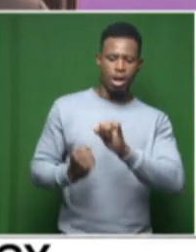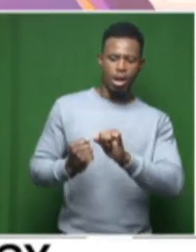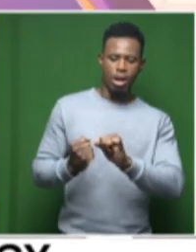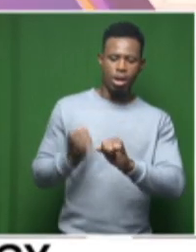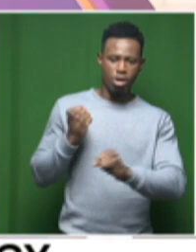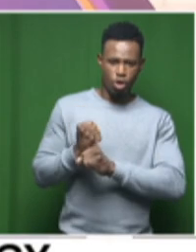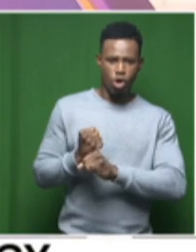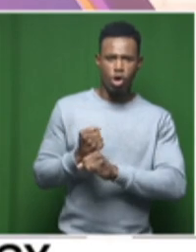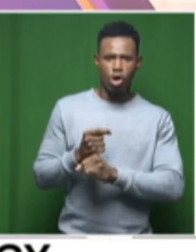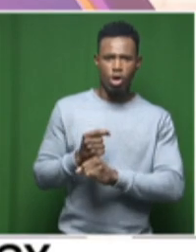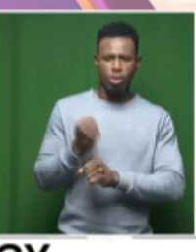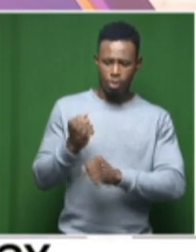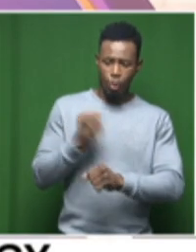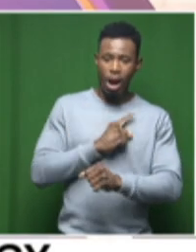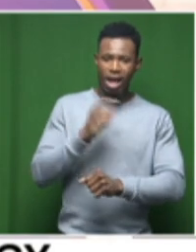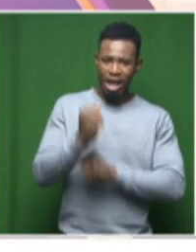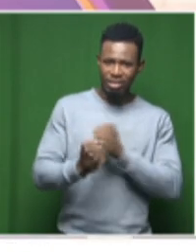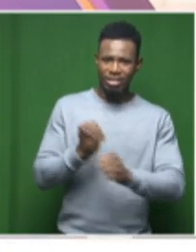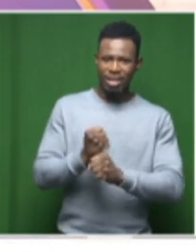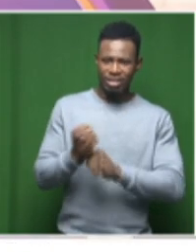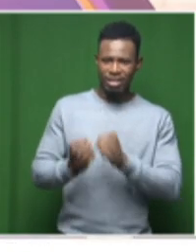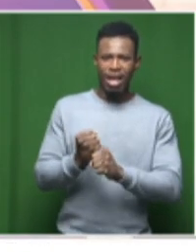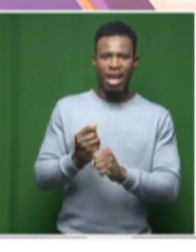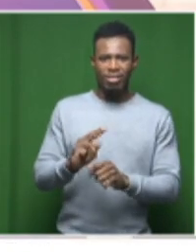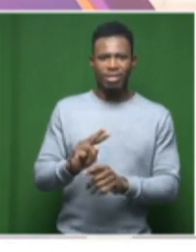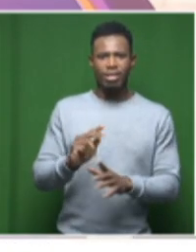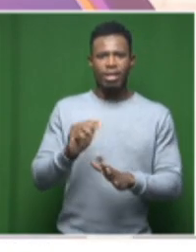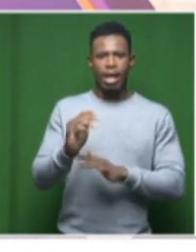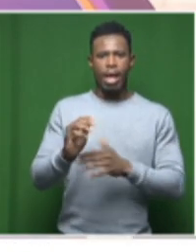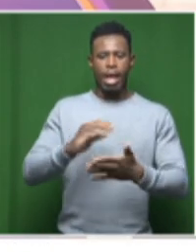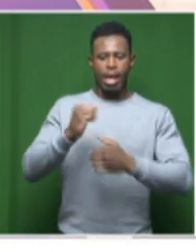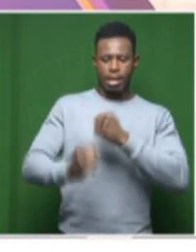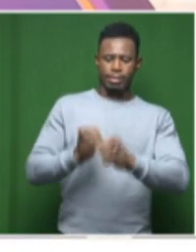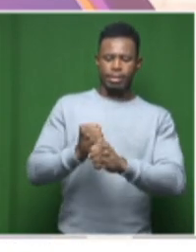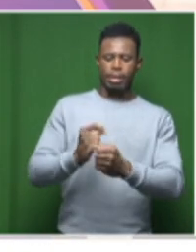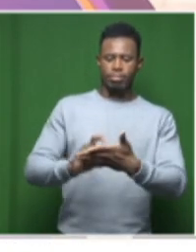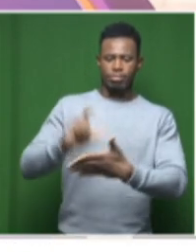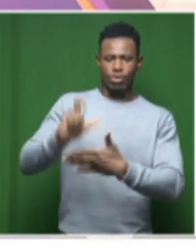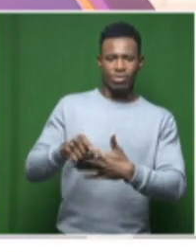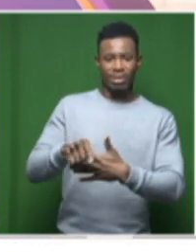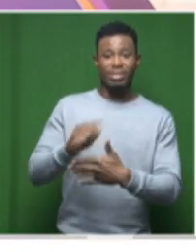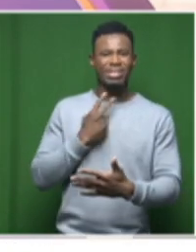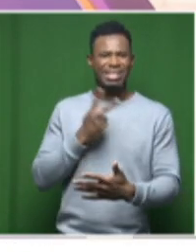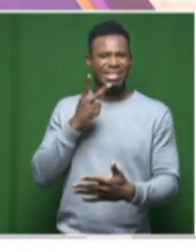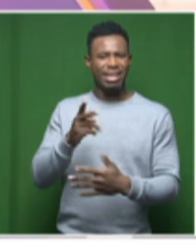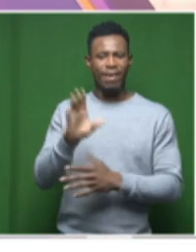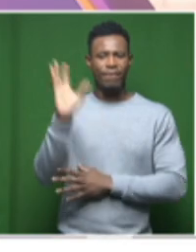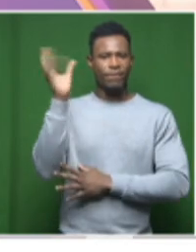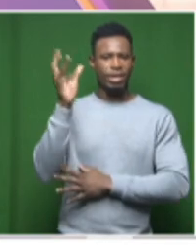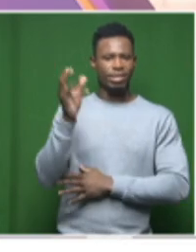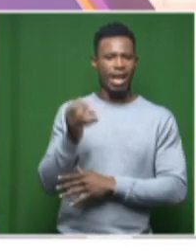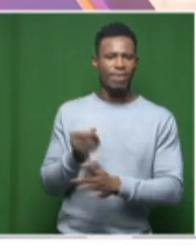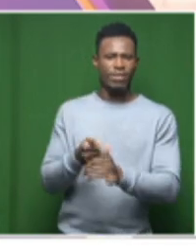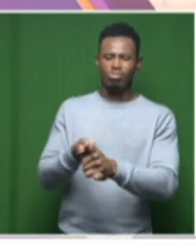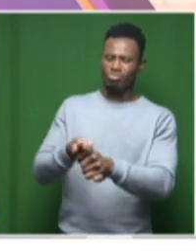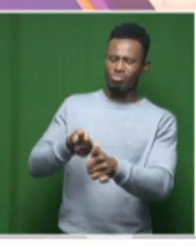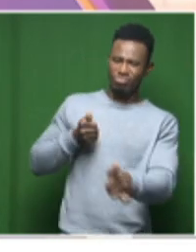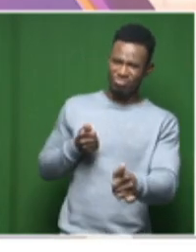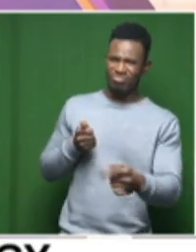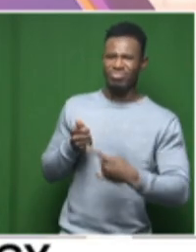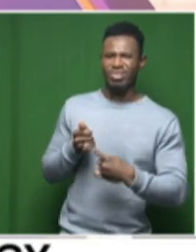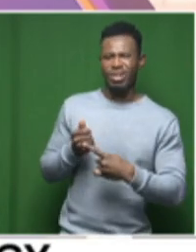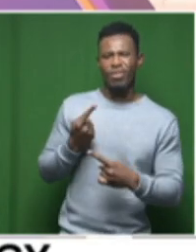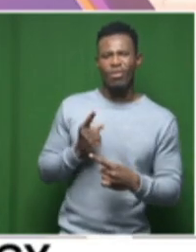taking place. We've learned from the first day that the Free State province is actually lagging behind in terms of taking up innovations that